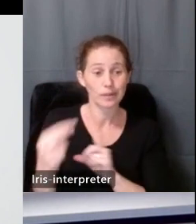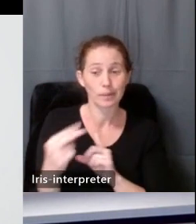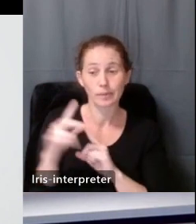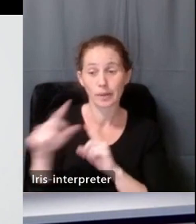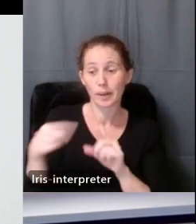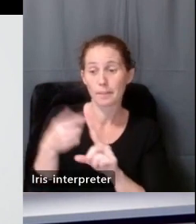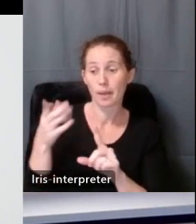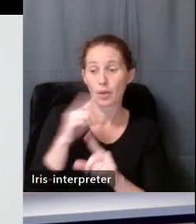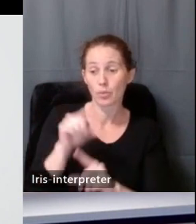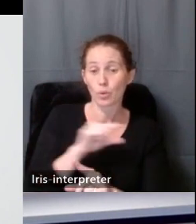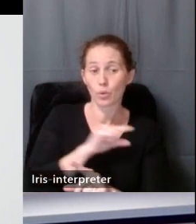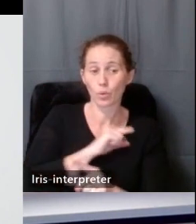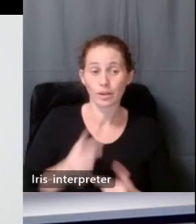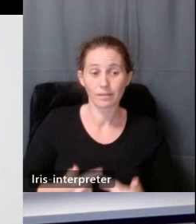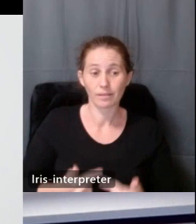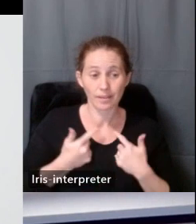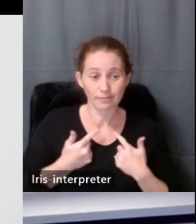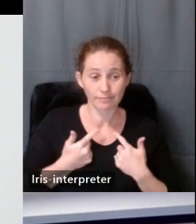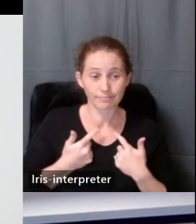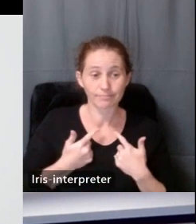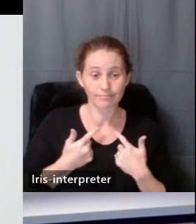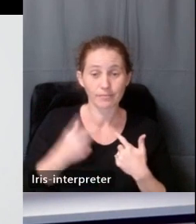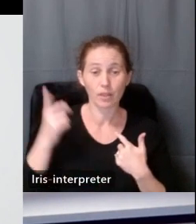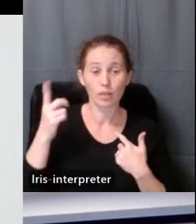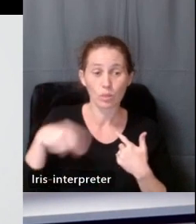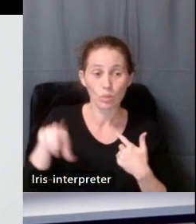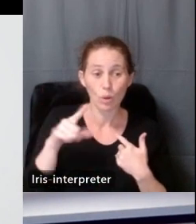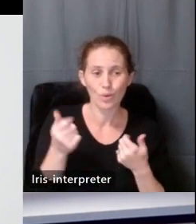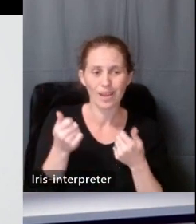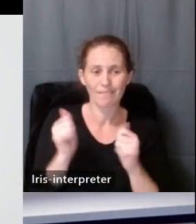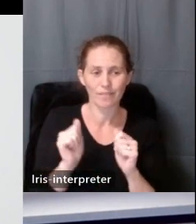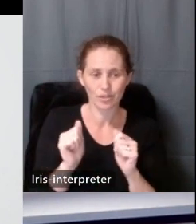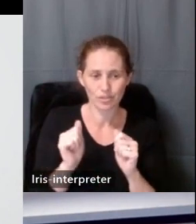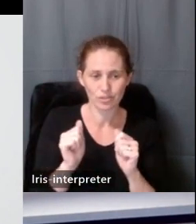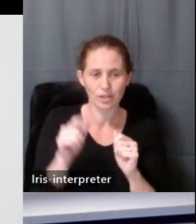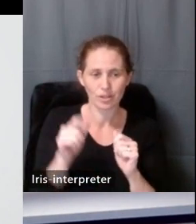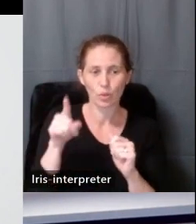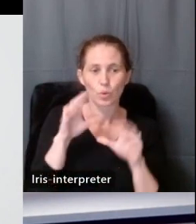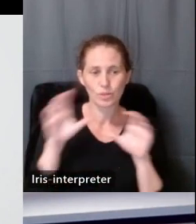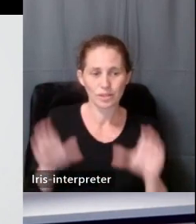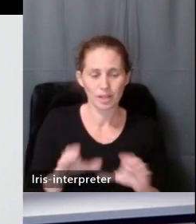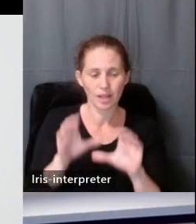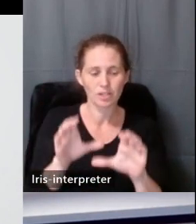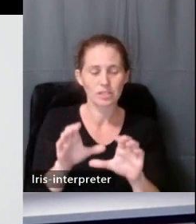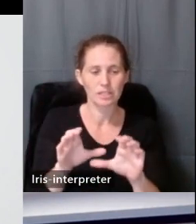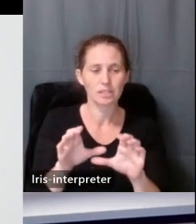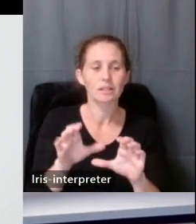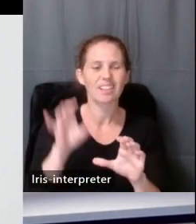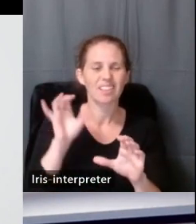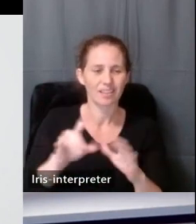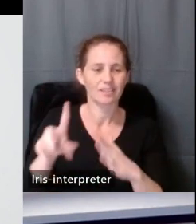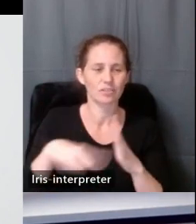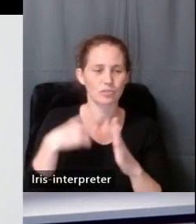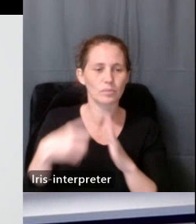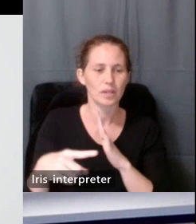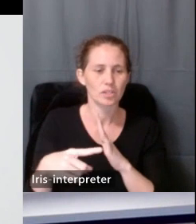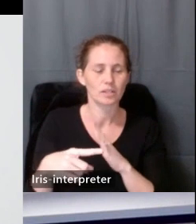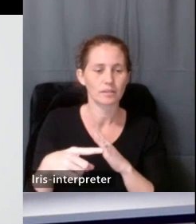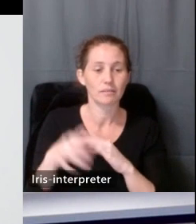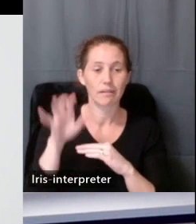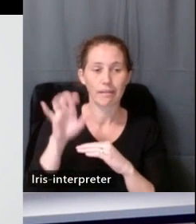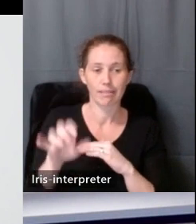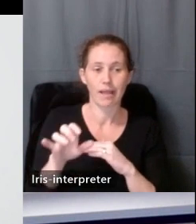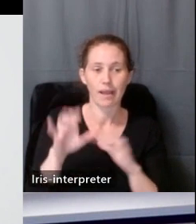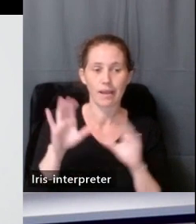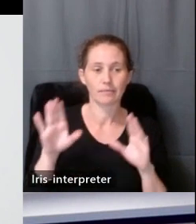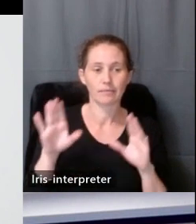about their quality of life. And those efforts, those actions are discriminatory. That